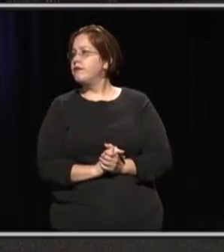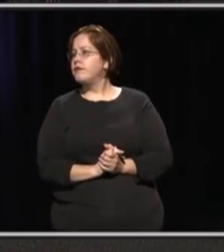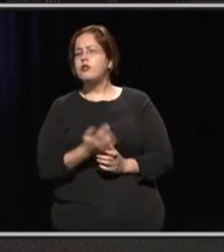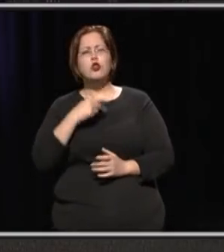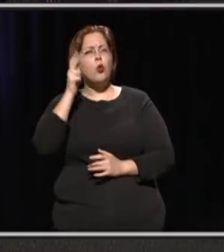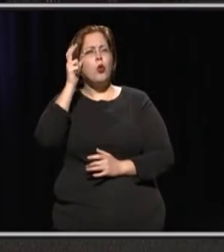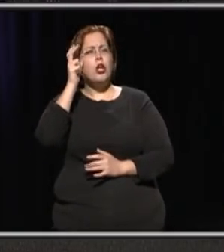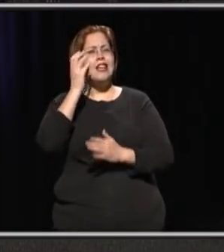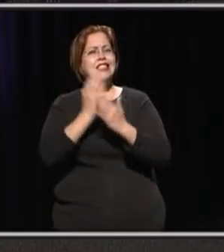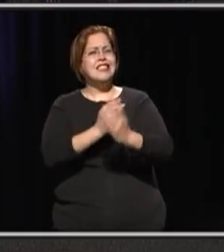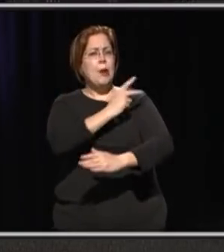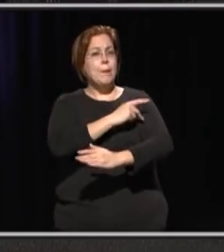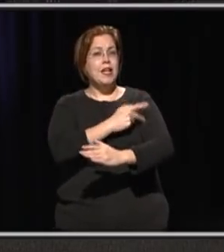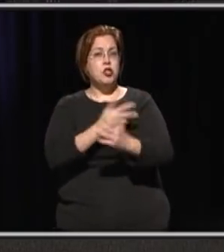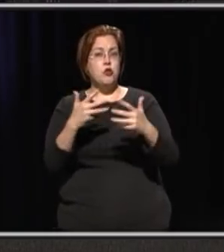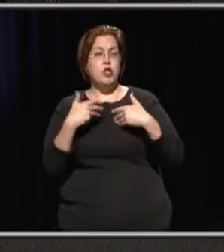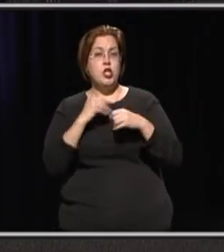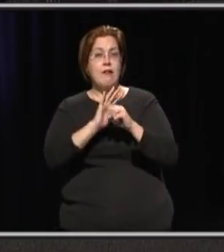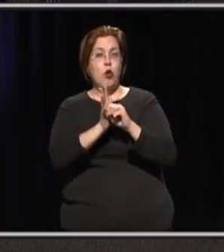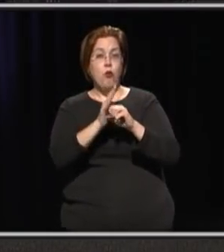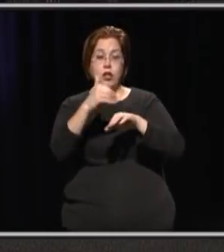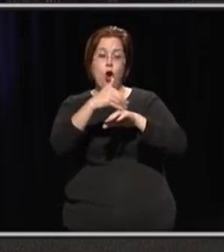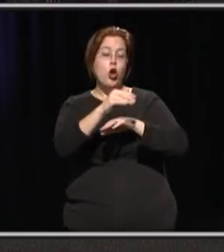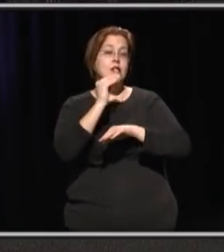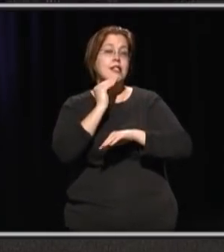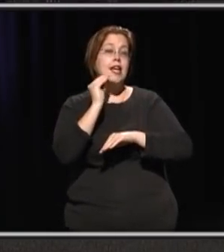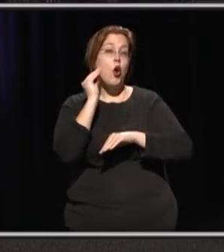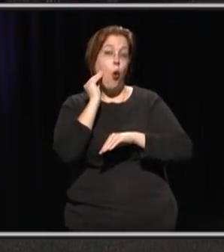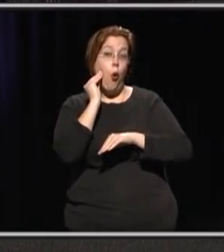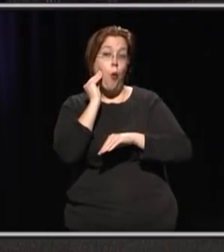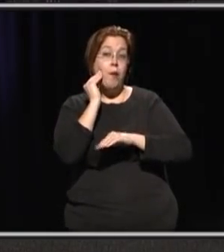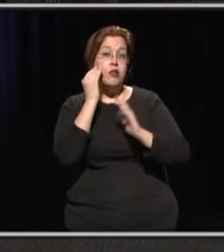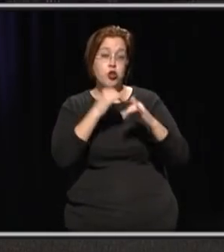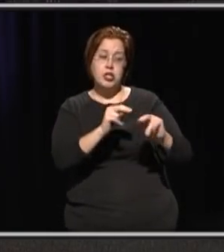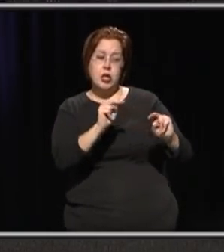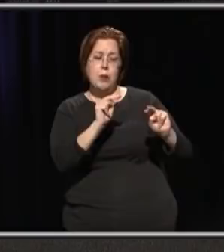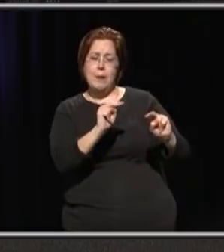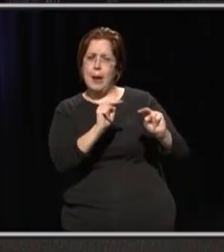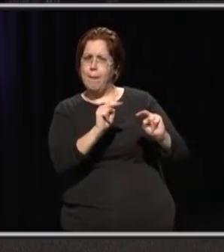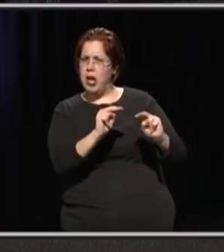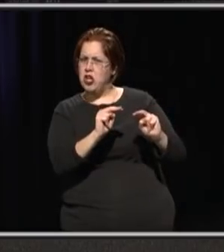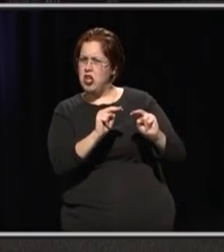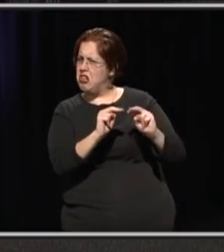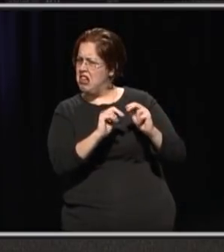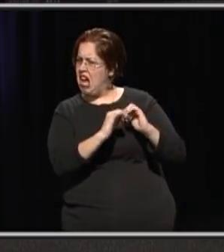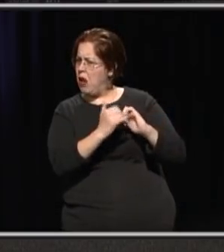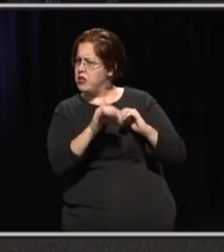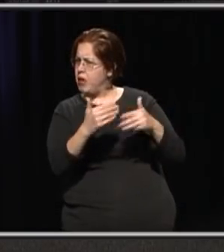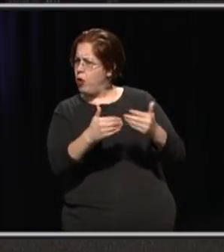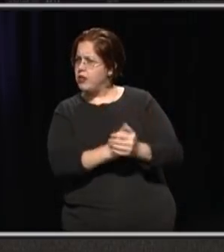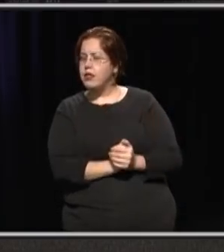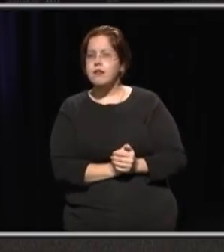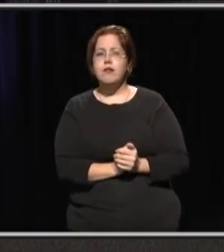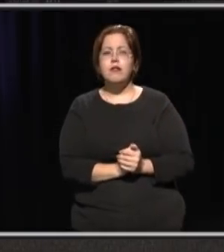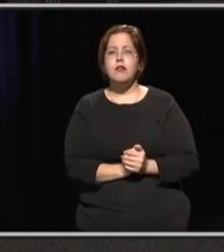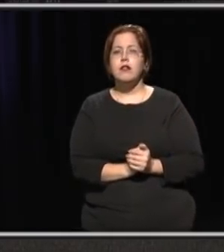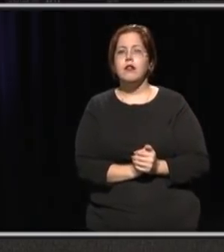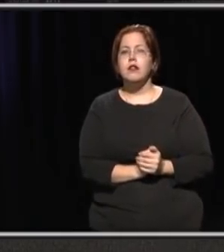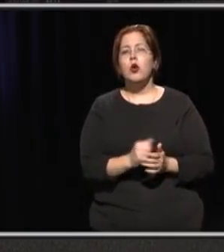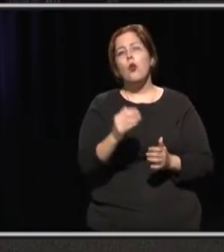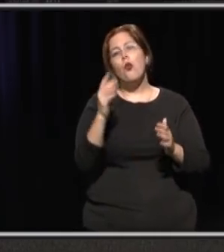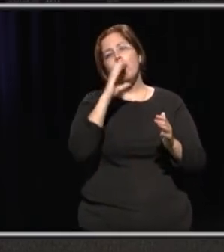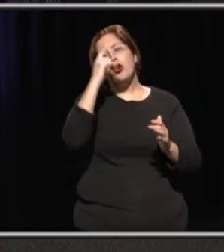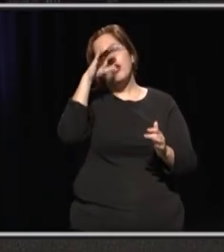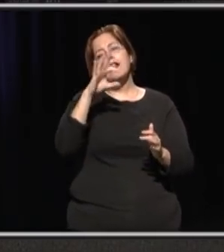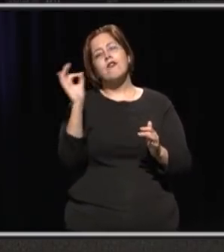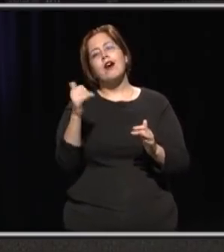that some patients with COVID-19 are sent home and are still being monitored. How is that possible? We're looking to find alternative care